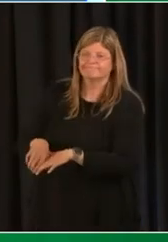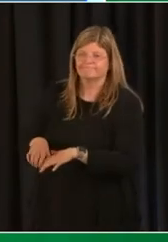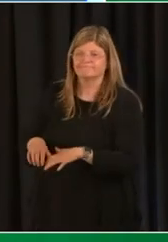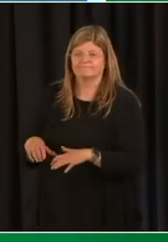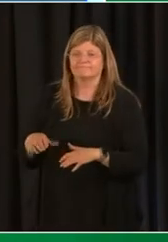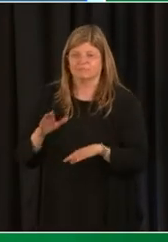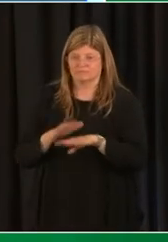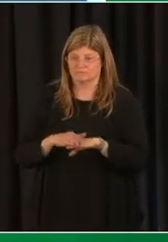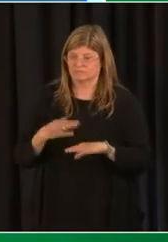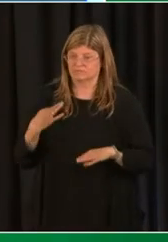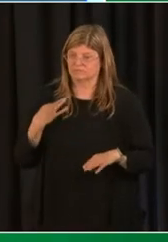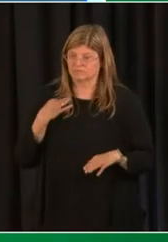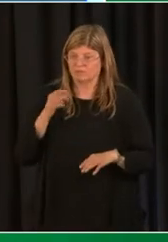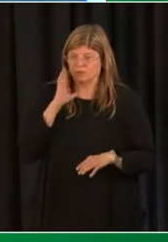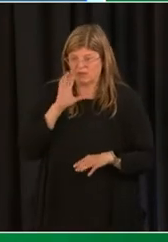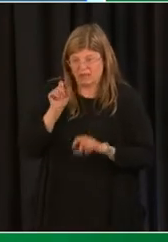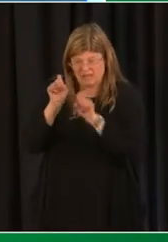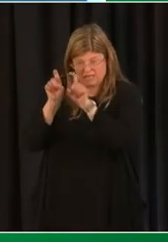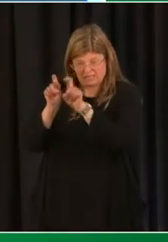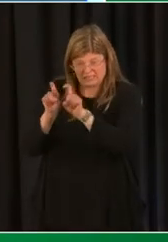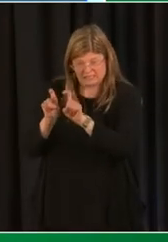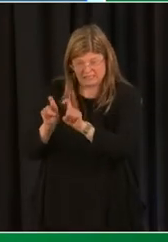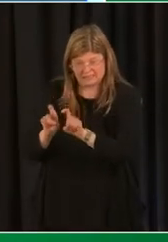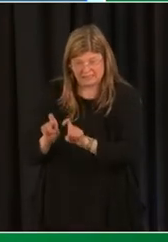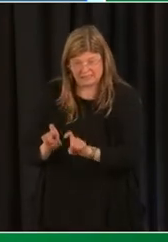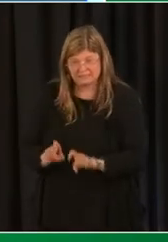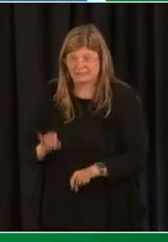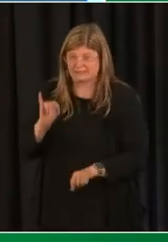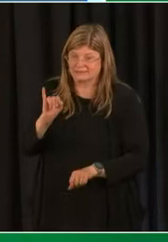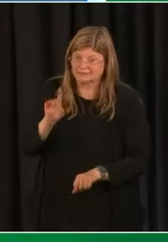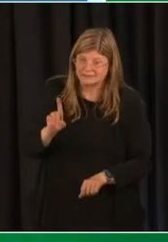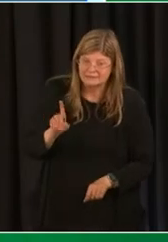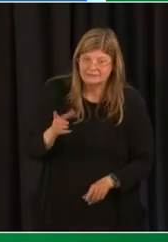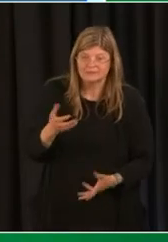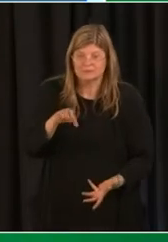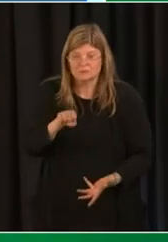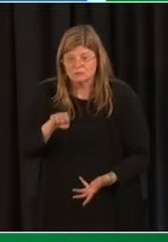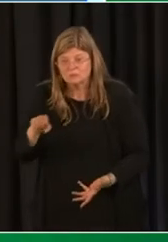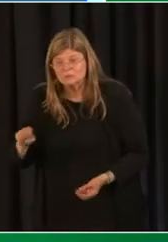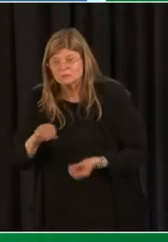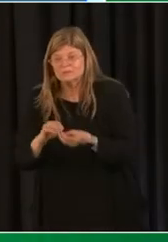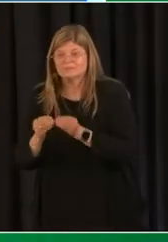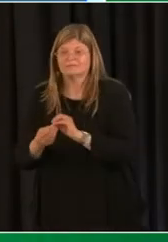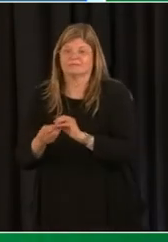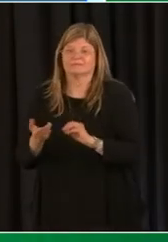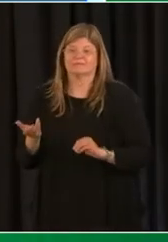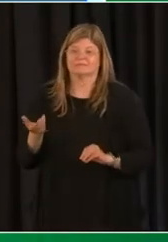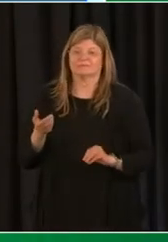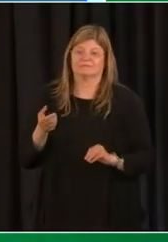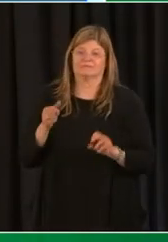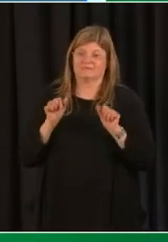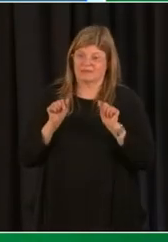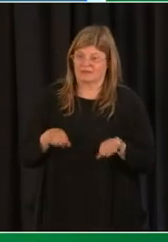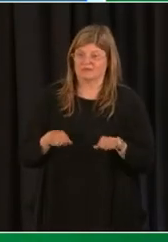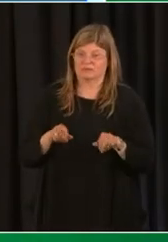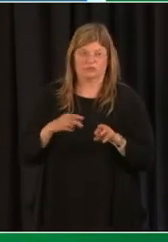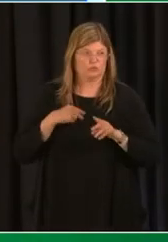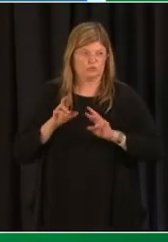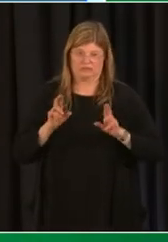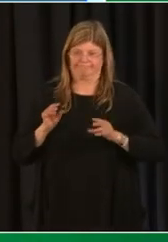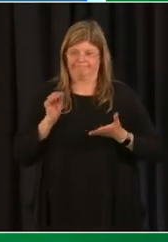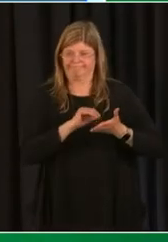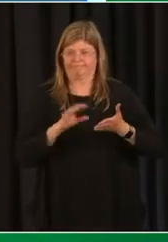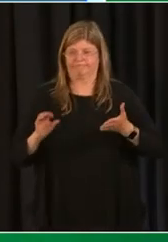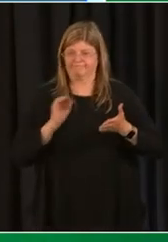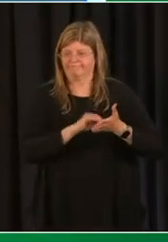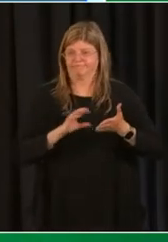the application, it'll ask you everything about your ID, social card, all those things. I was able to have that information